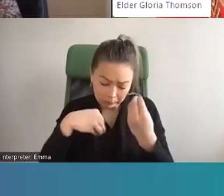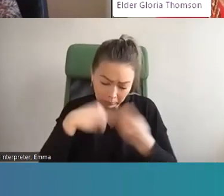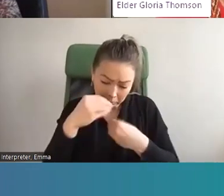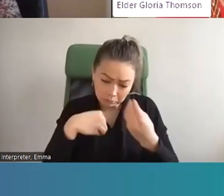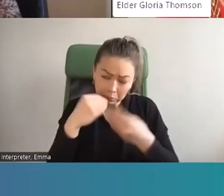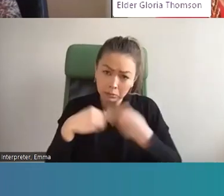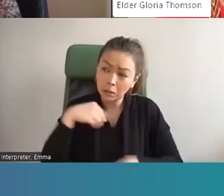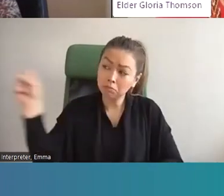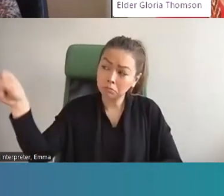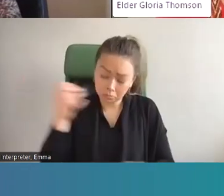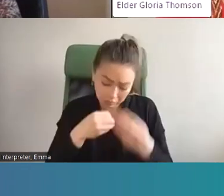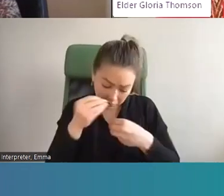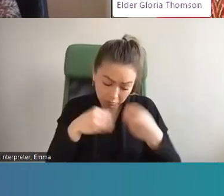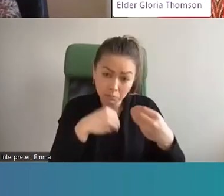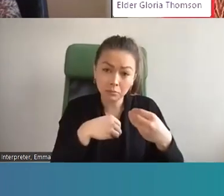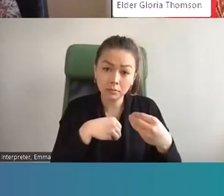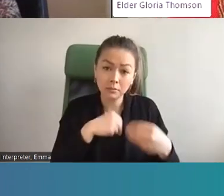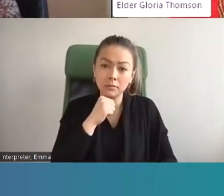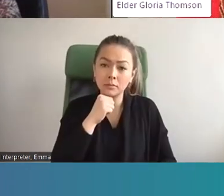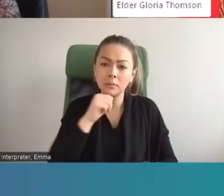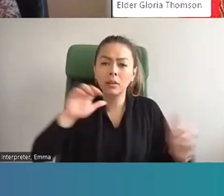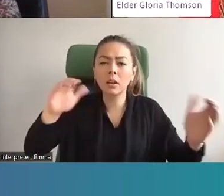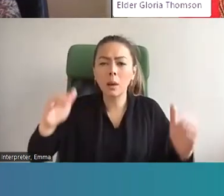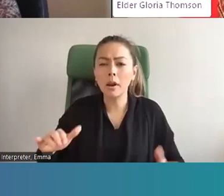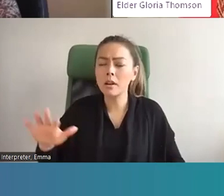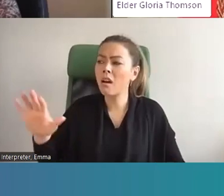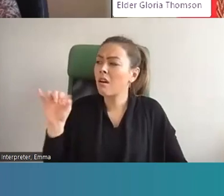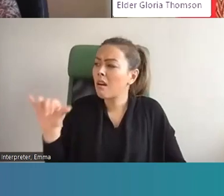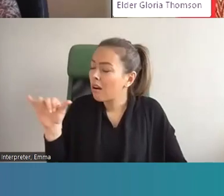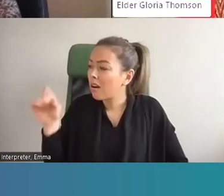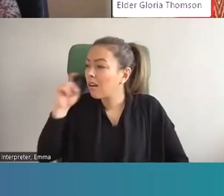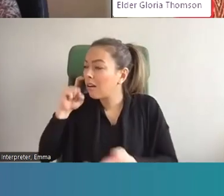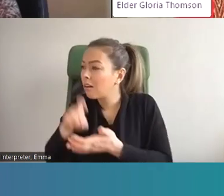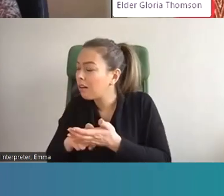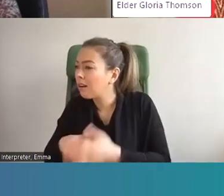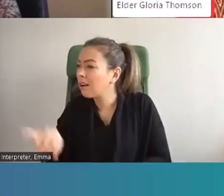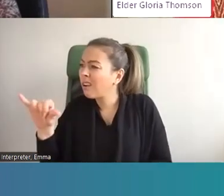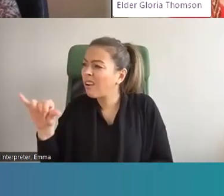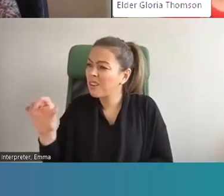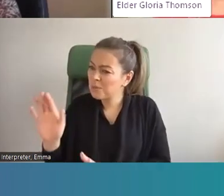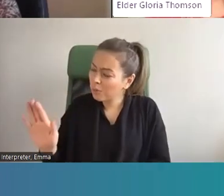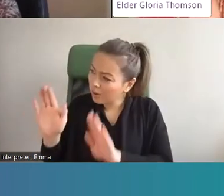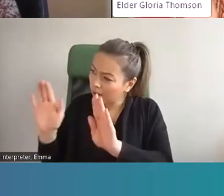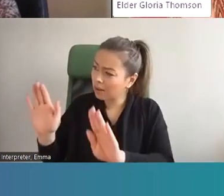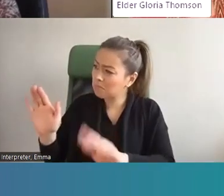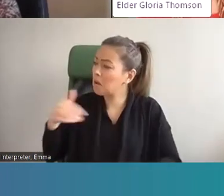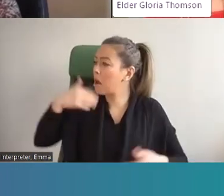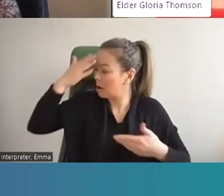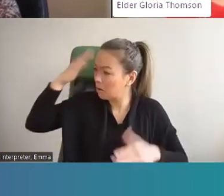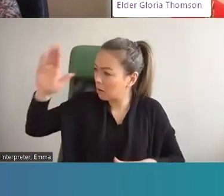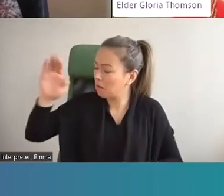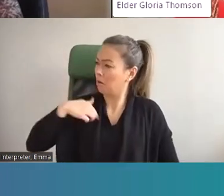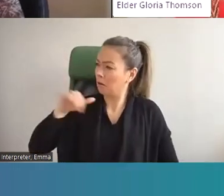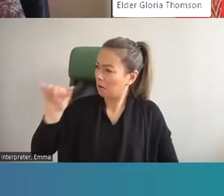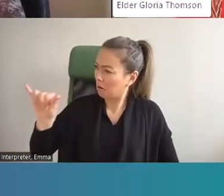didn't know that. You know, he could have at least acknowledged that, but he didn't. He just said, you have to admit